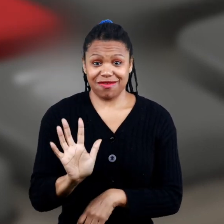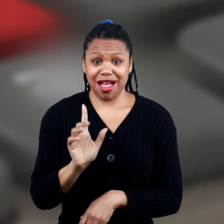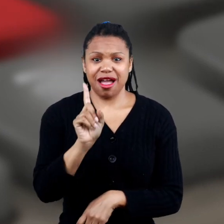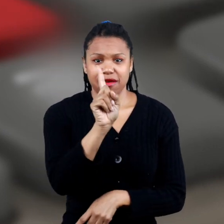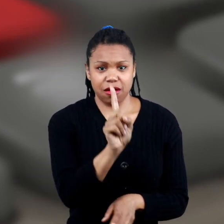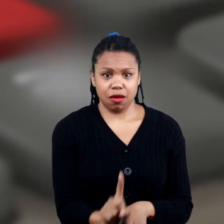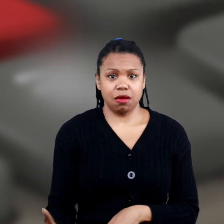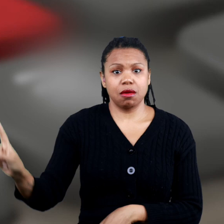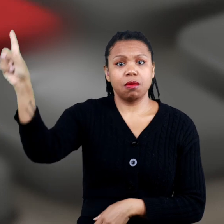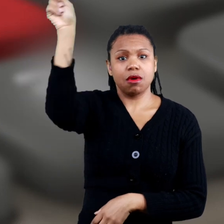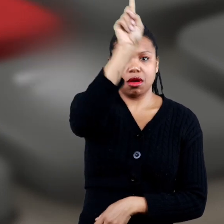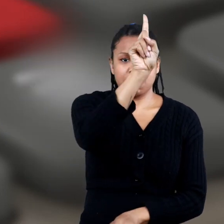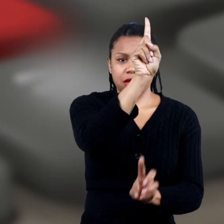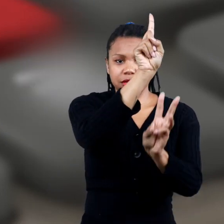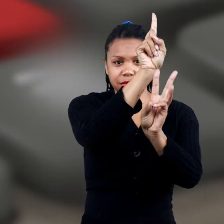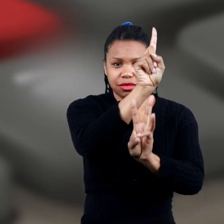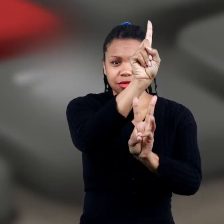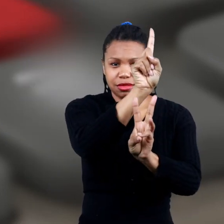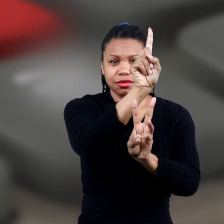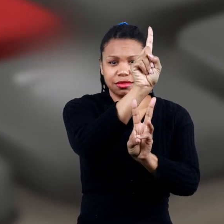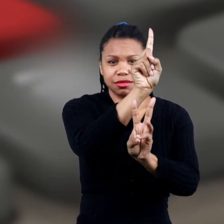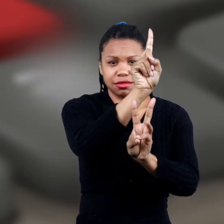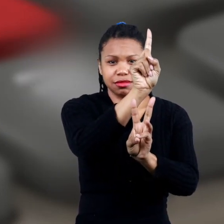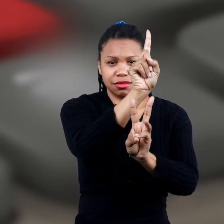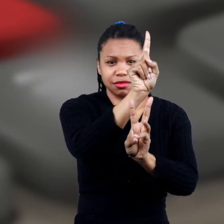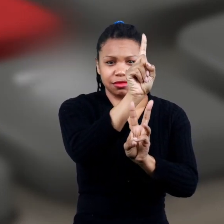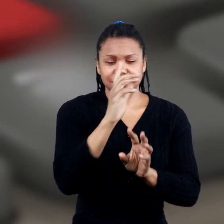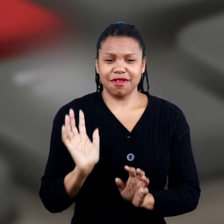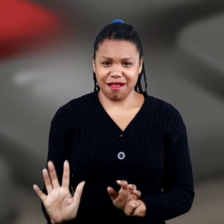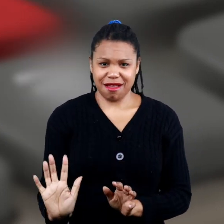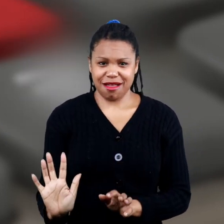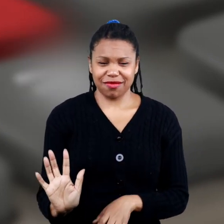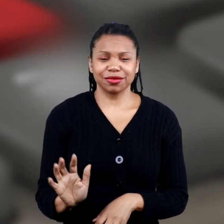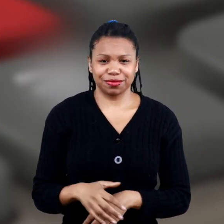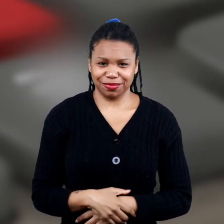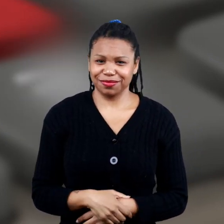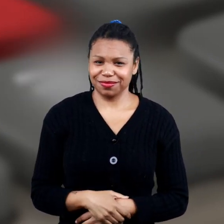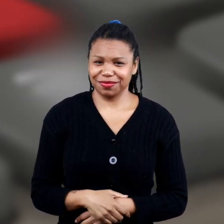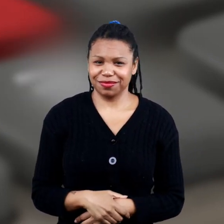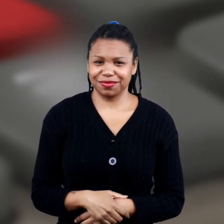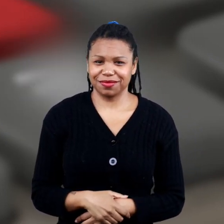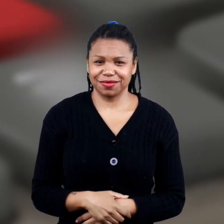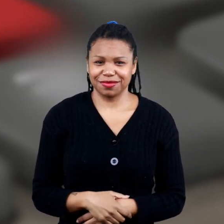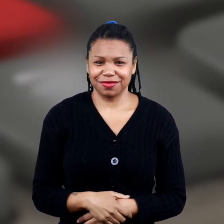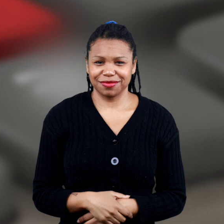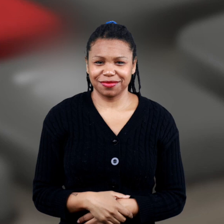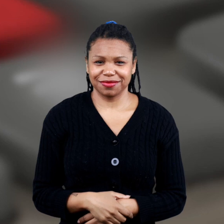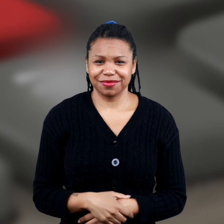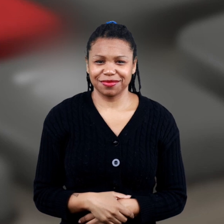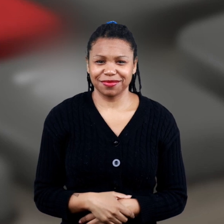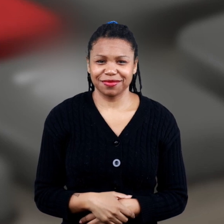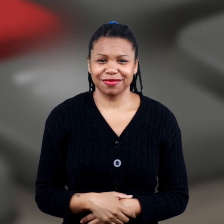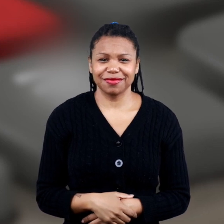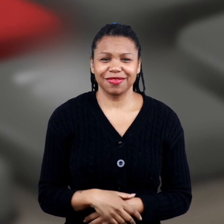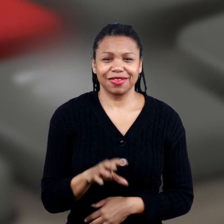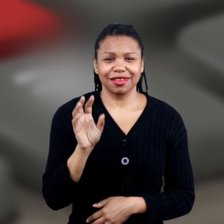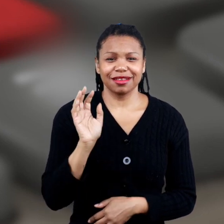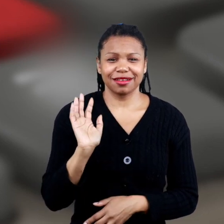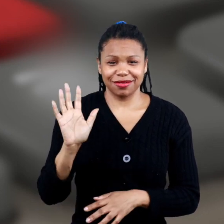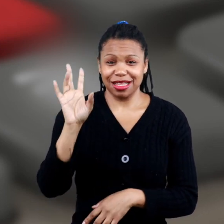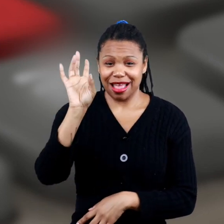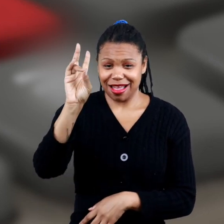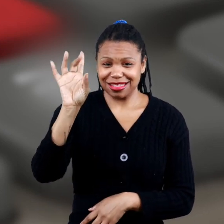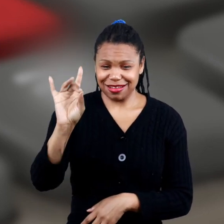it needs to be regrouped into one ten and five ones. You write the five ones in the column below the eight and seven.